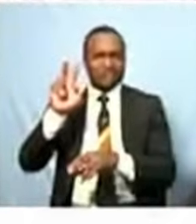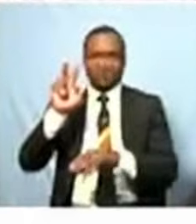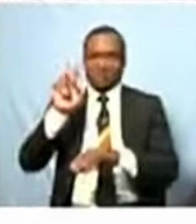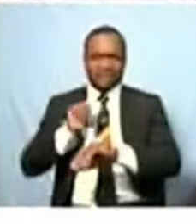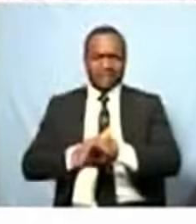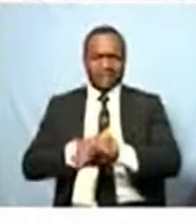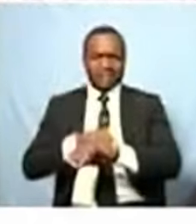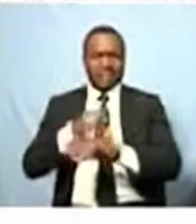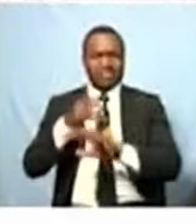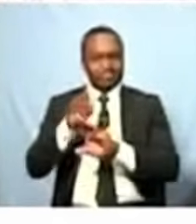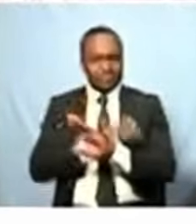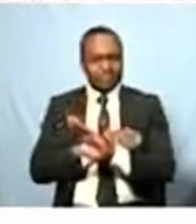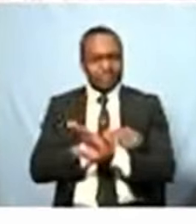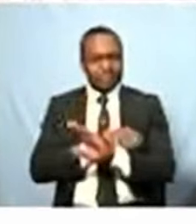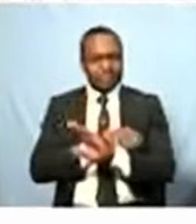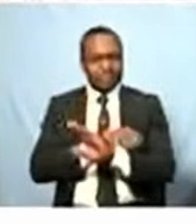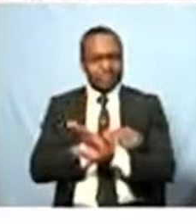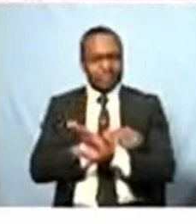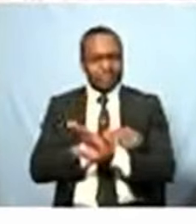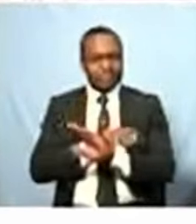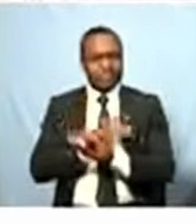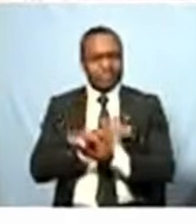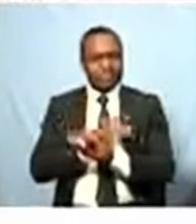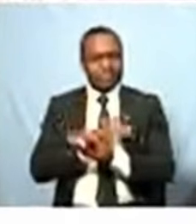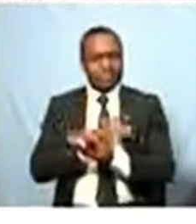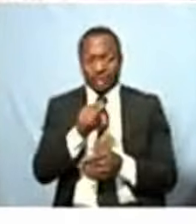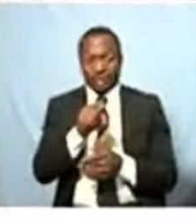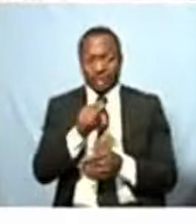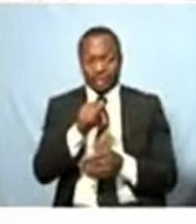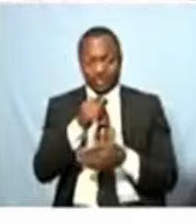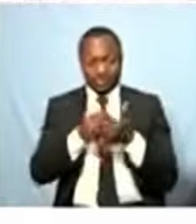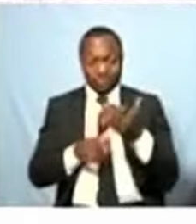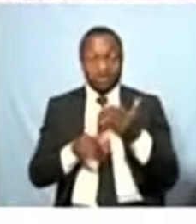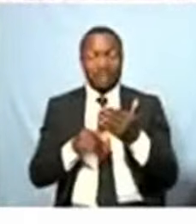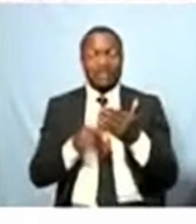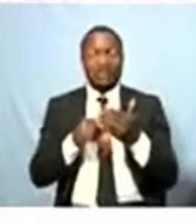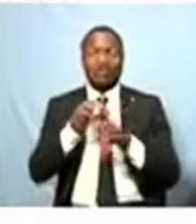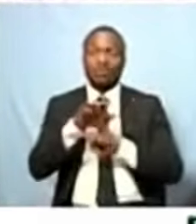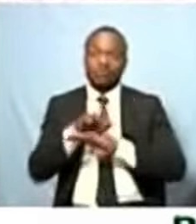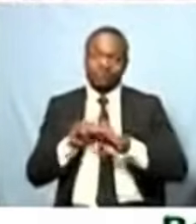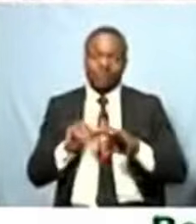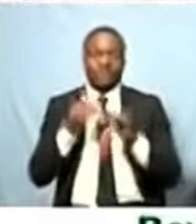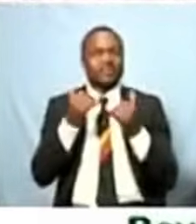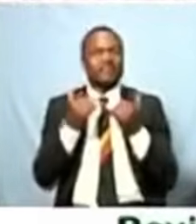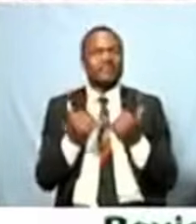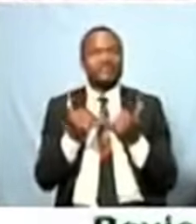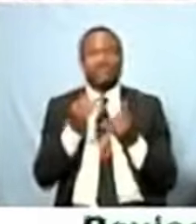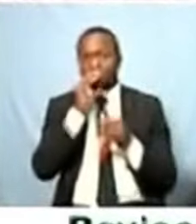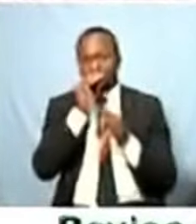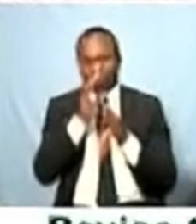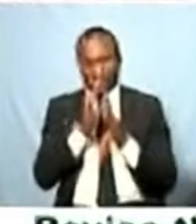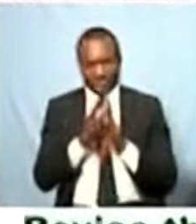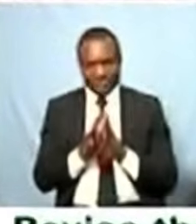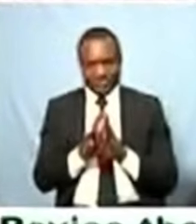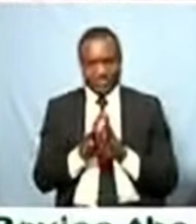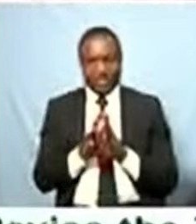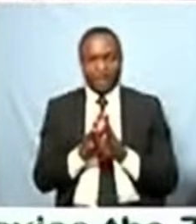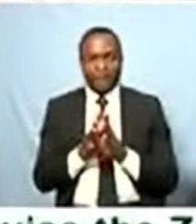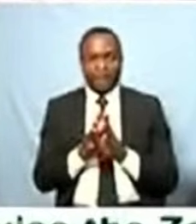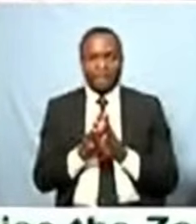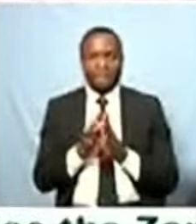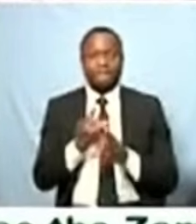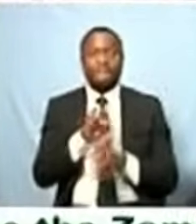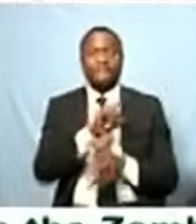before you can be. And that is what we are calling even now, Madam Speaker, that